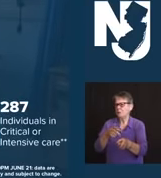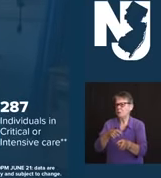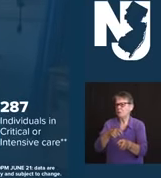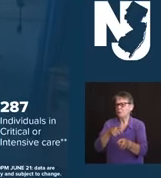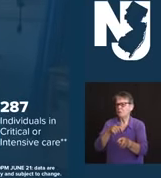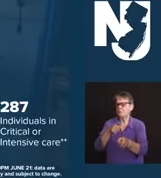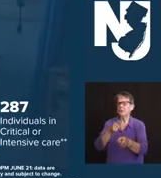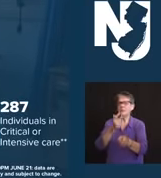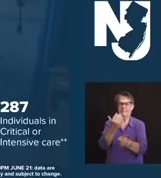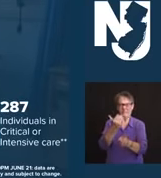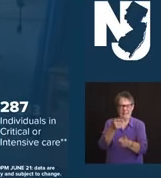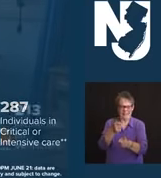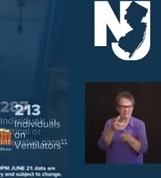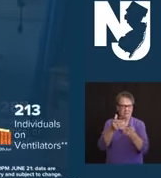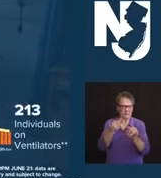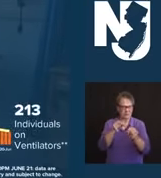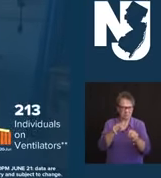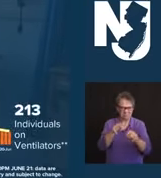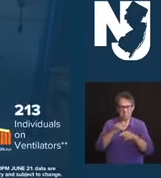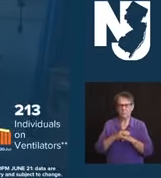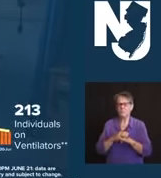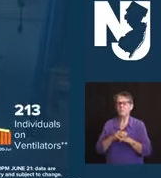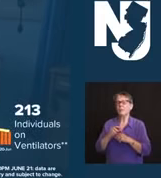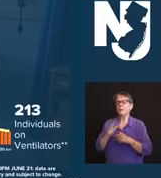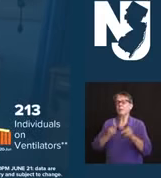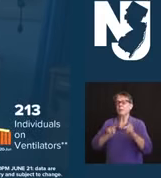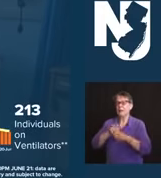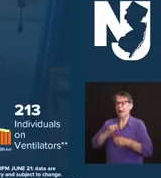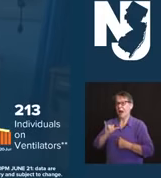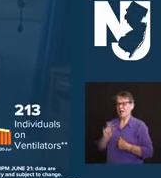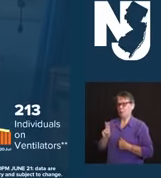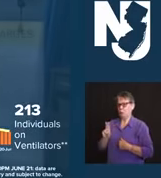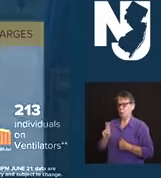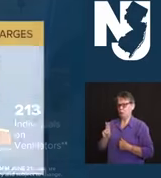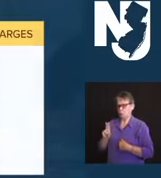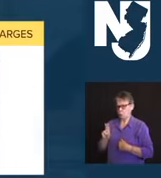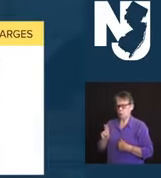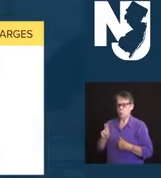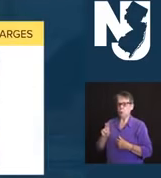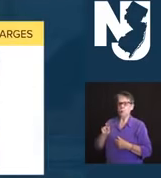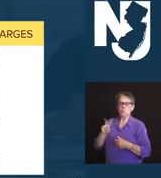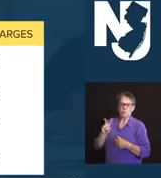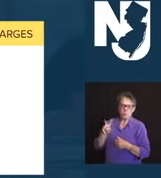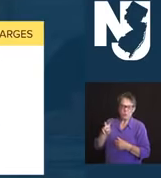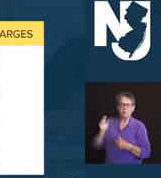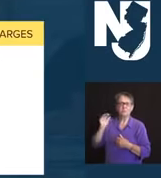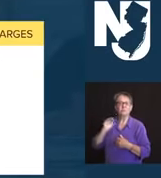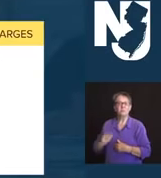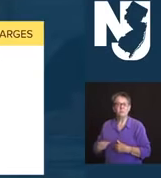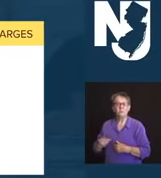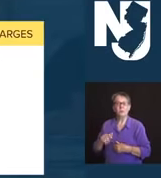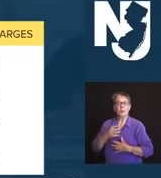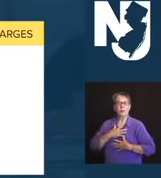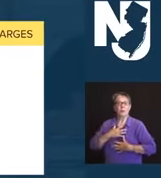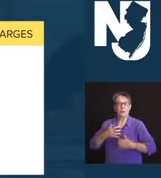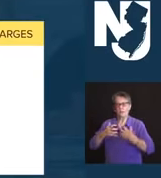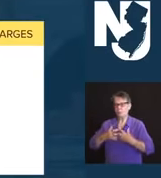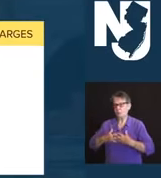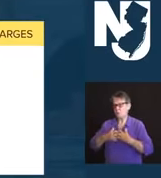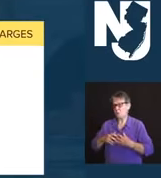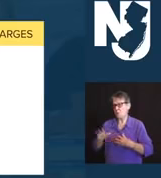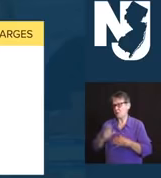was 287. 213 ventilators were in use. Yesterday, 46 new patients with COVID-19 were admitted.